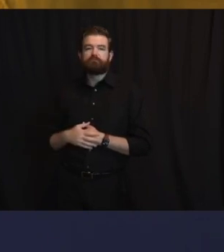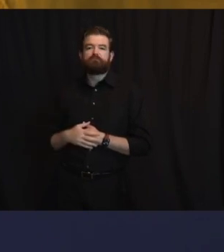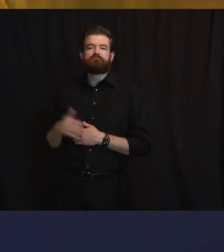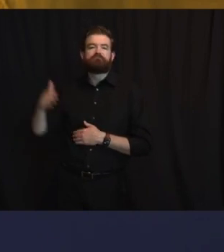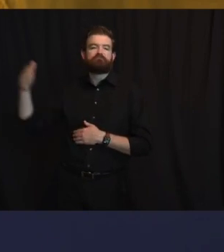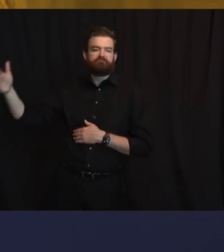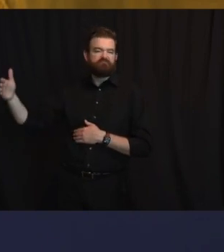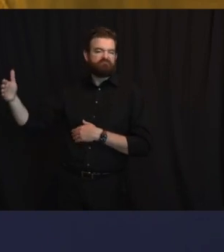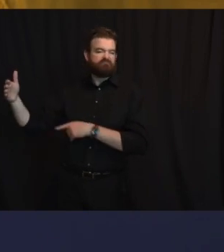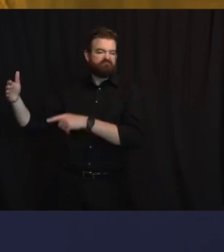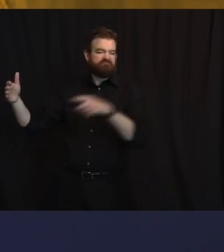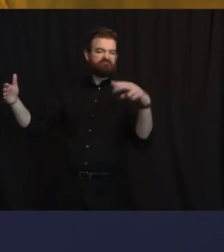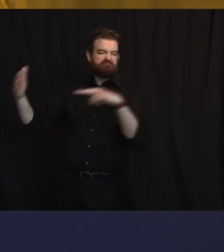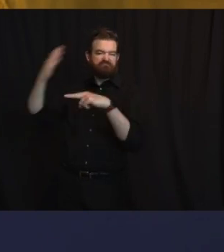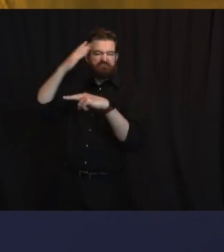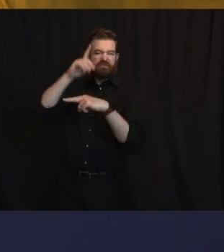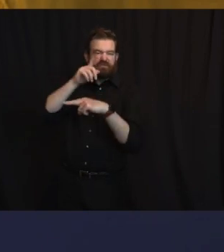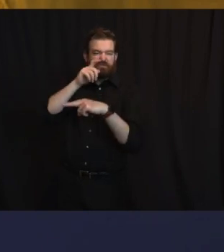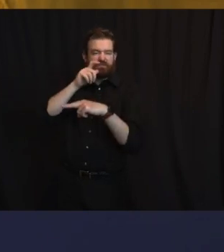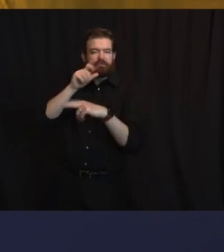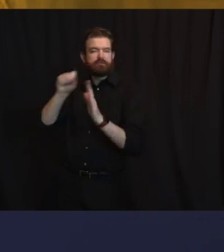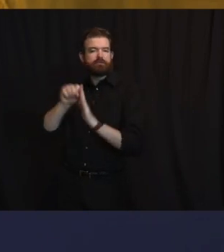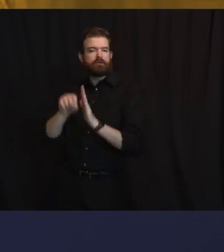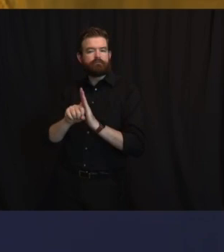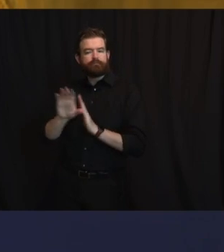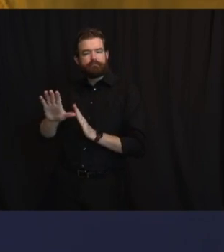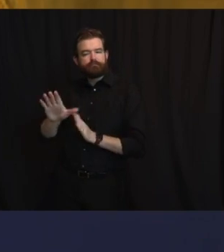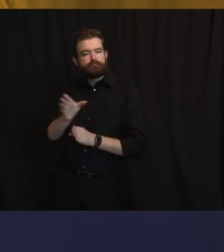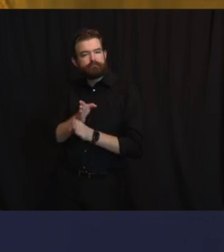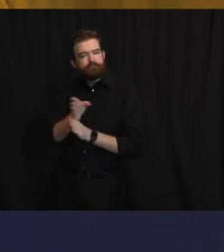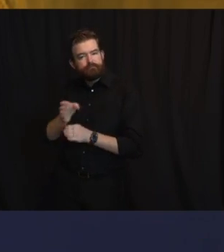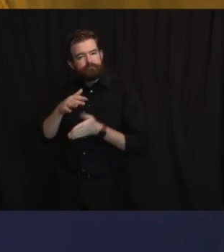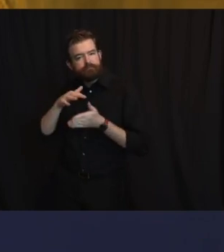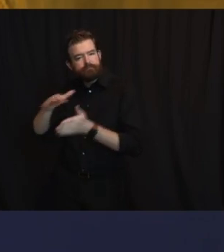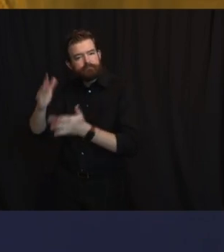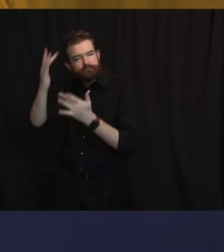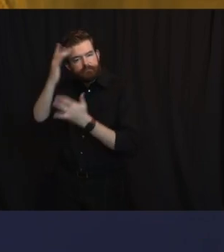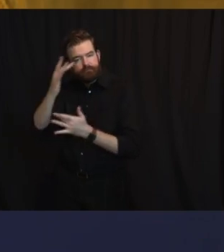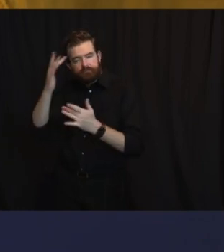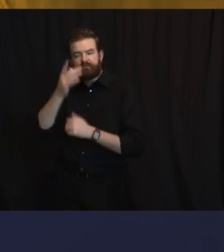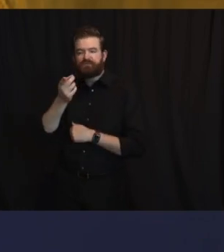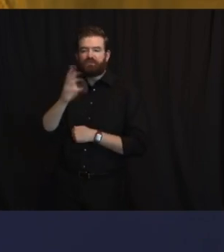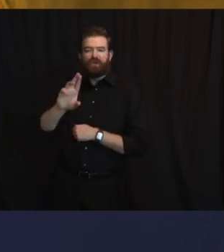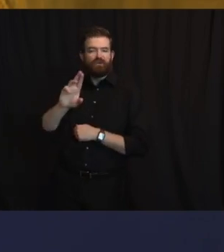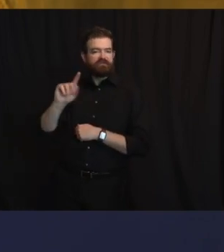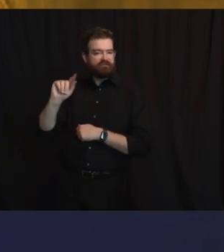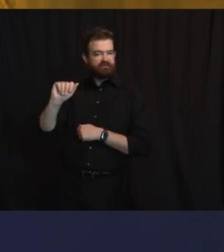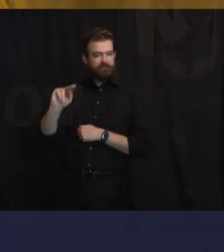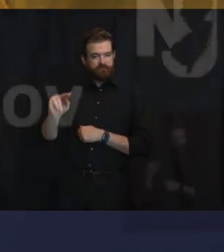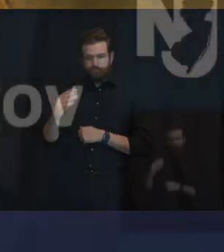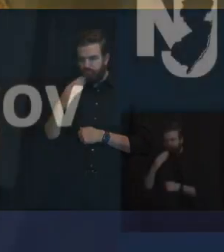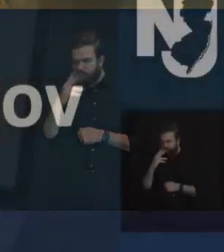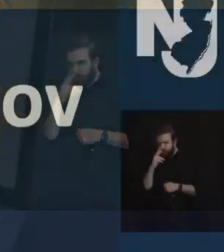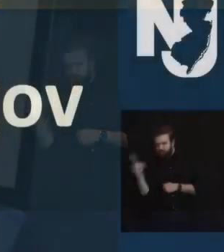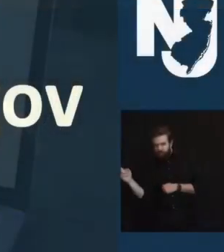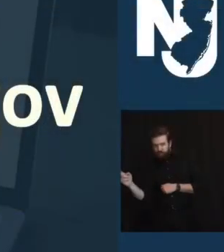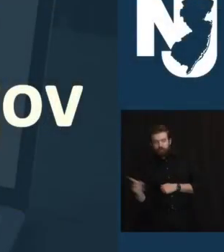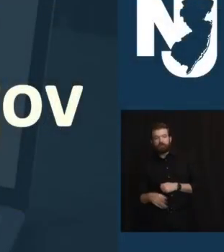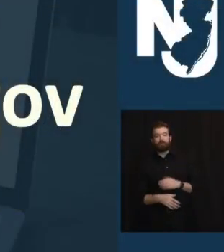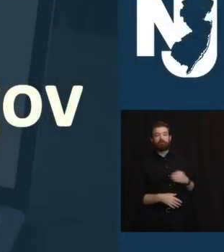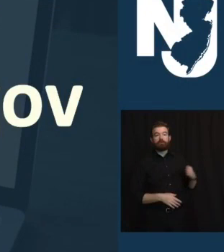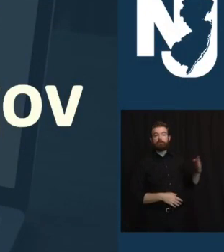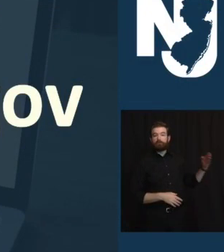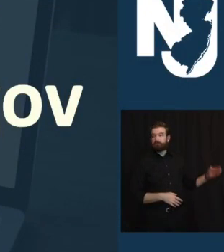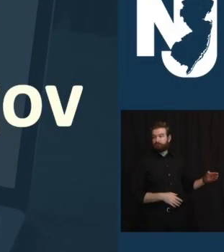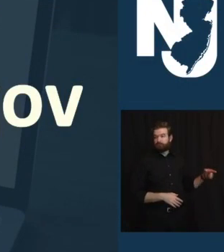point, the state's epidemiologist, Dr. Christina Tan. Great to have you both. To my left is not only a guy